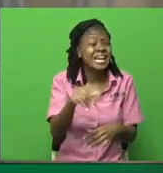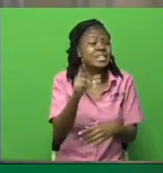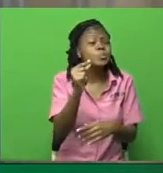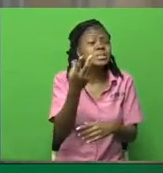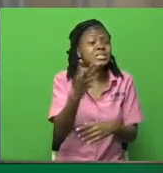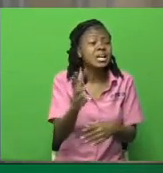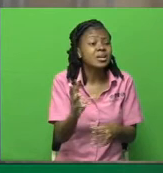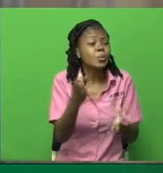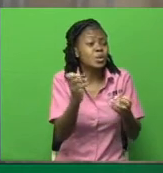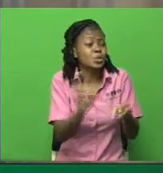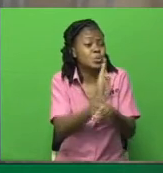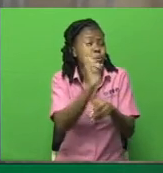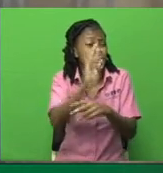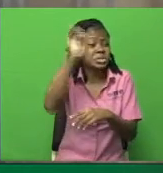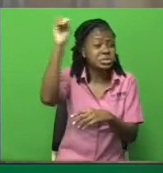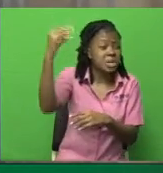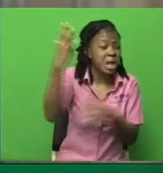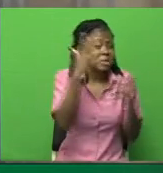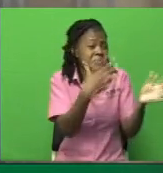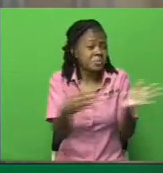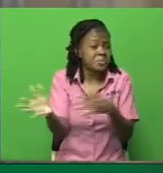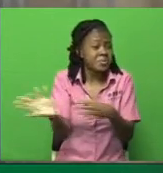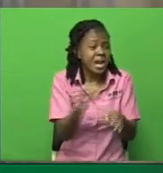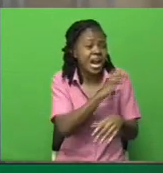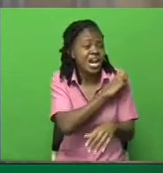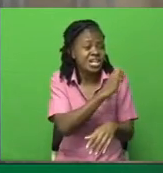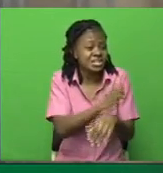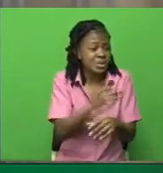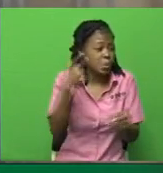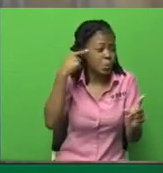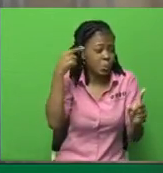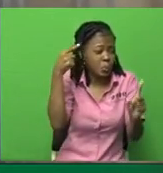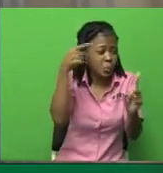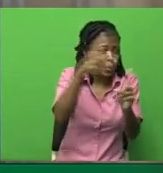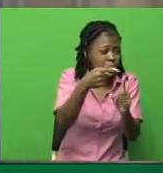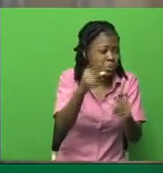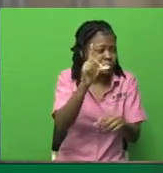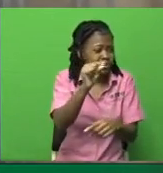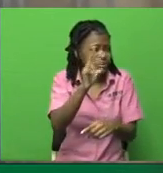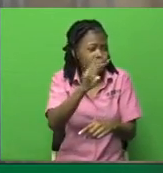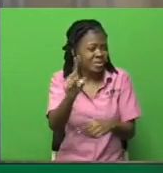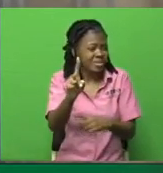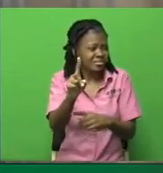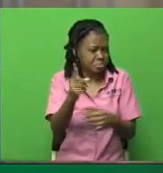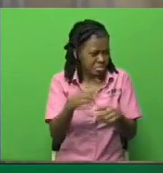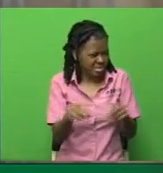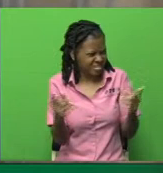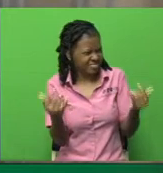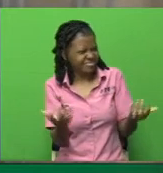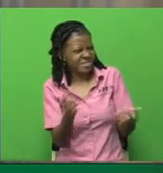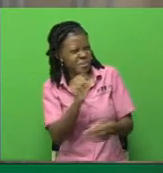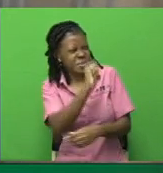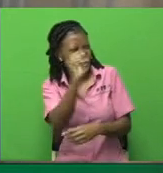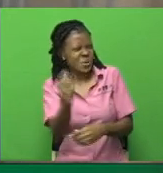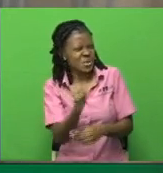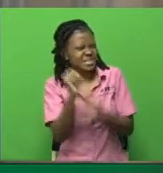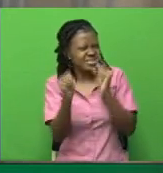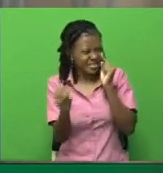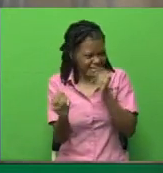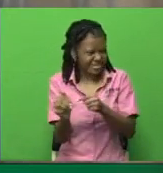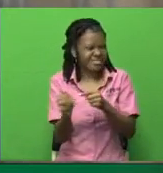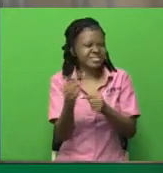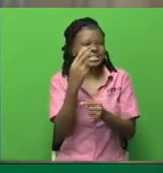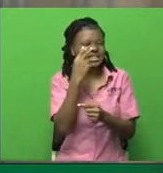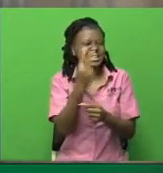was to achieve it by 2021 yet Monday this was surreptitiously adjusted to become